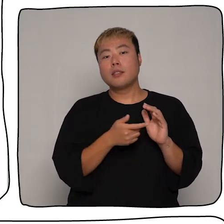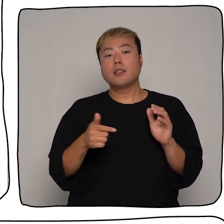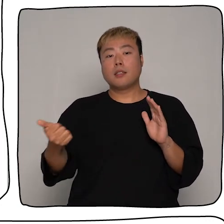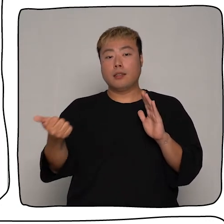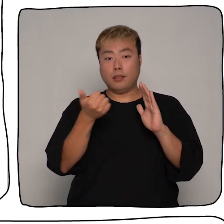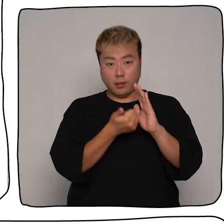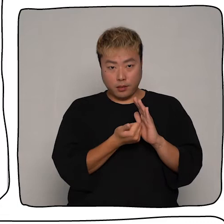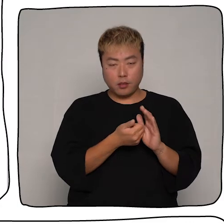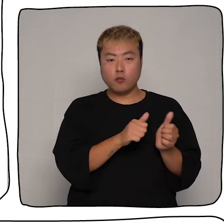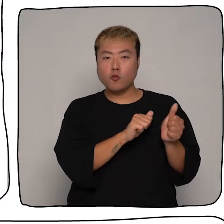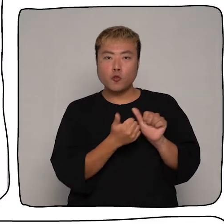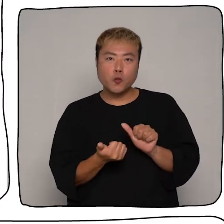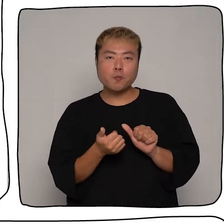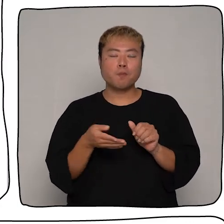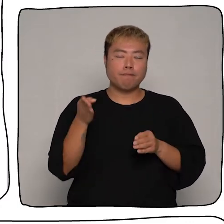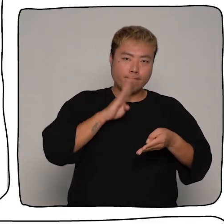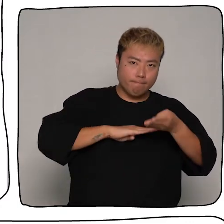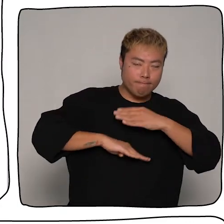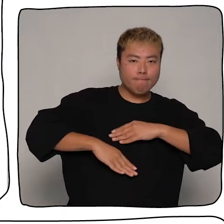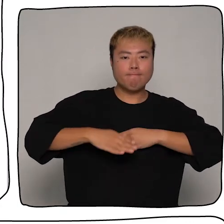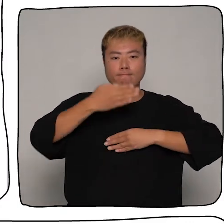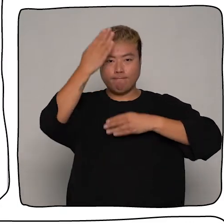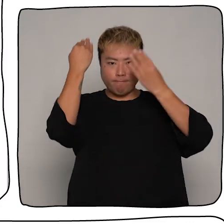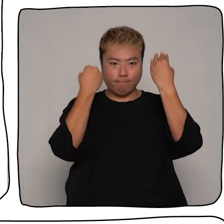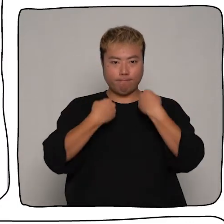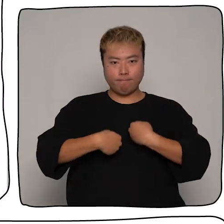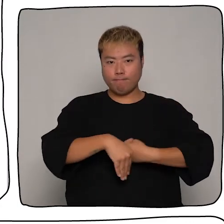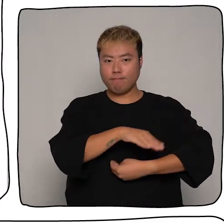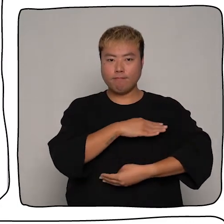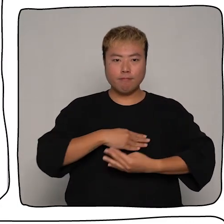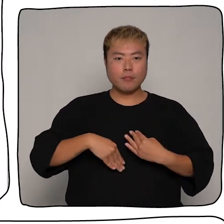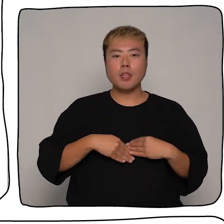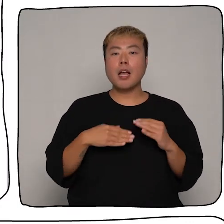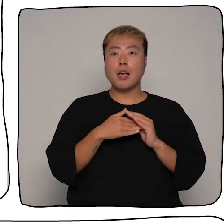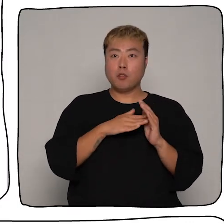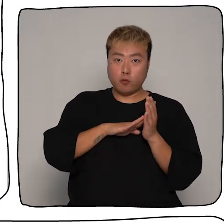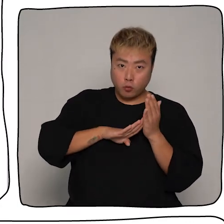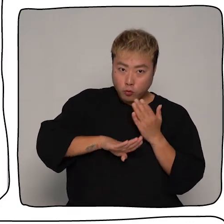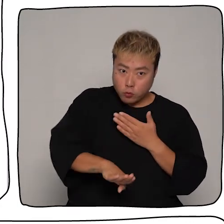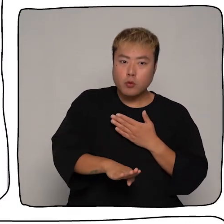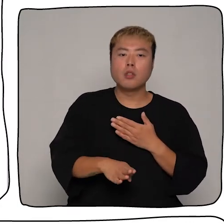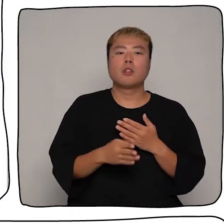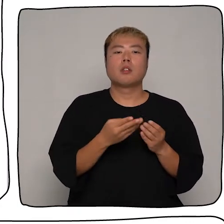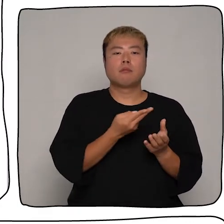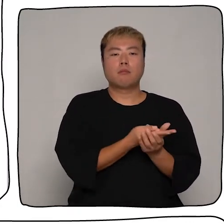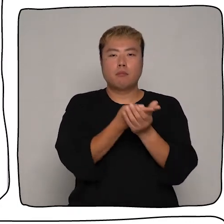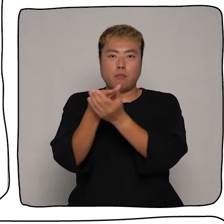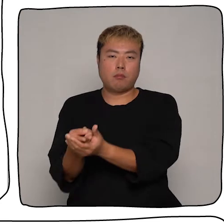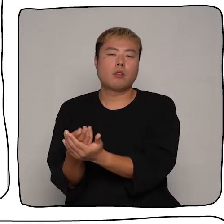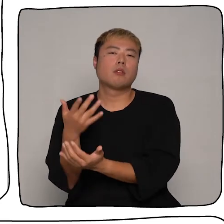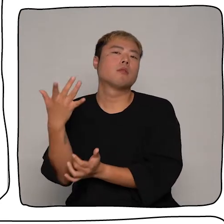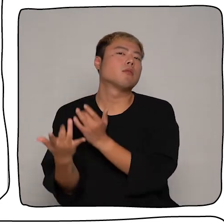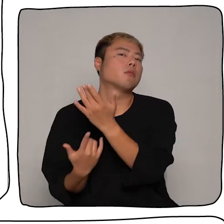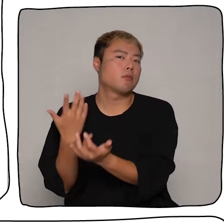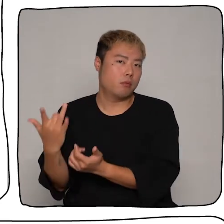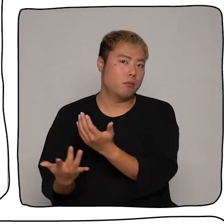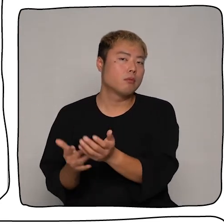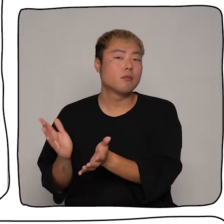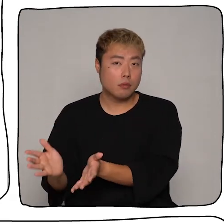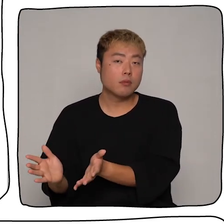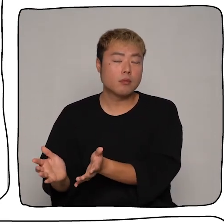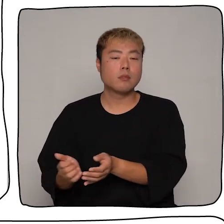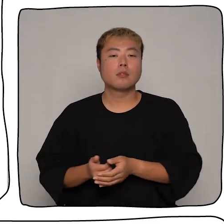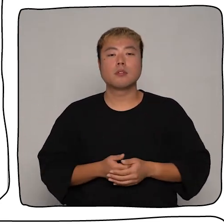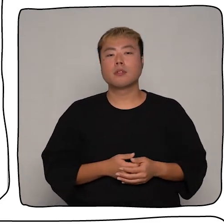given death makeup, and there's a nitre placed in a coffin and wait to